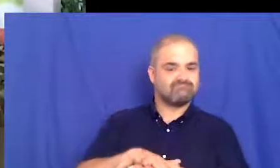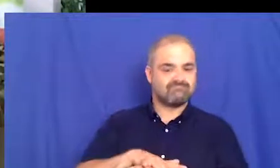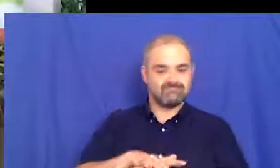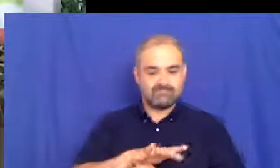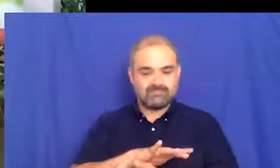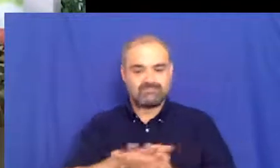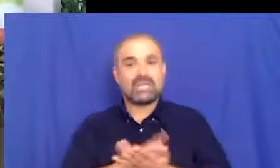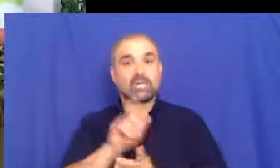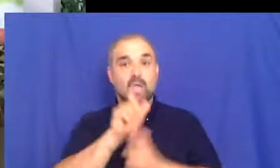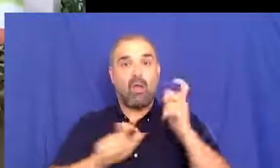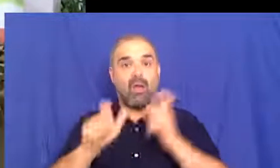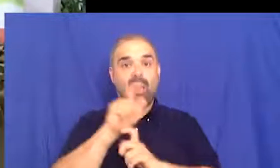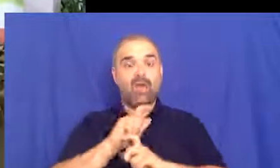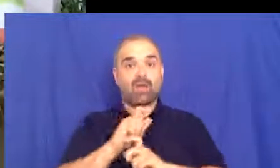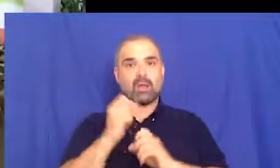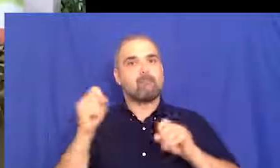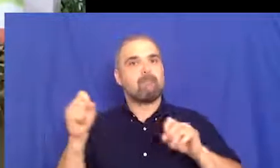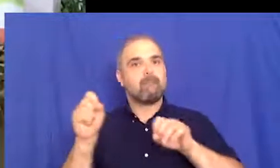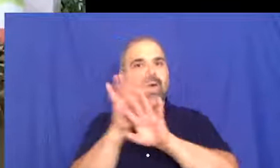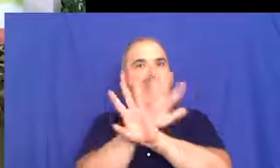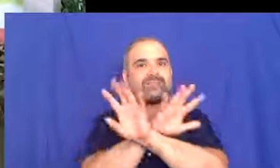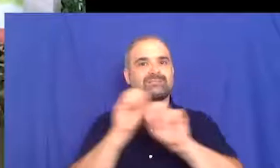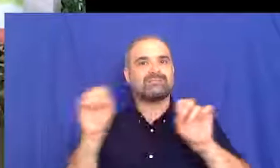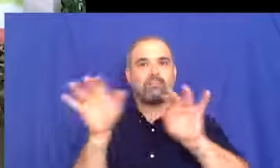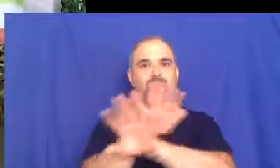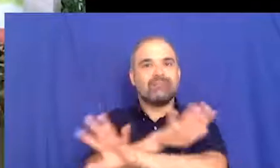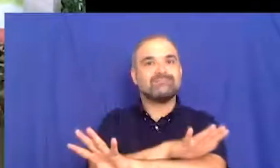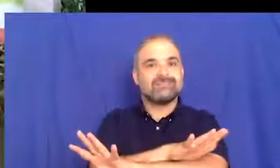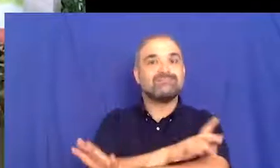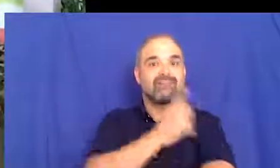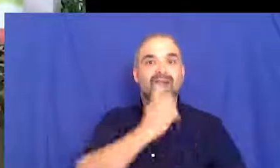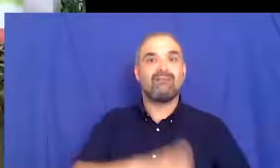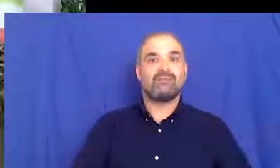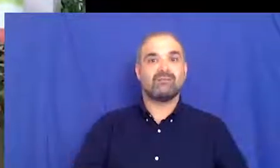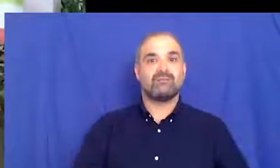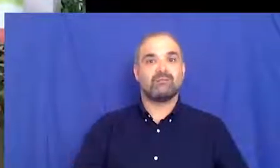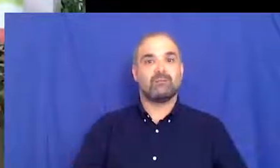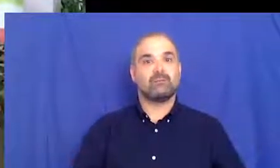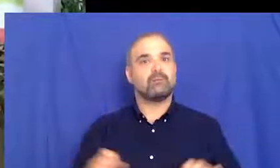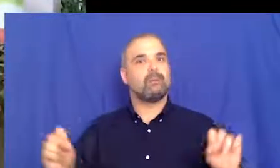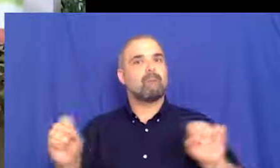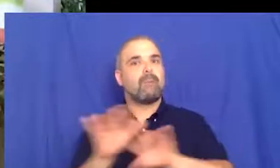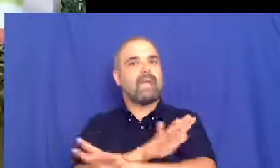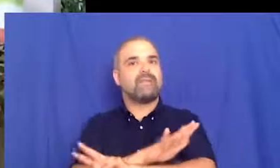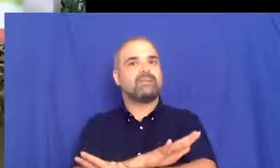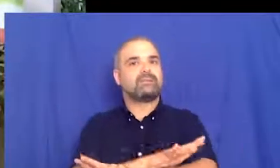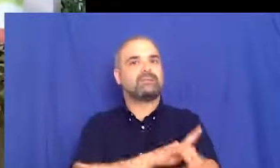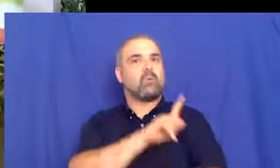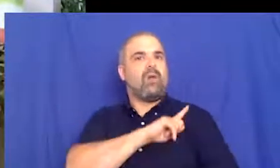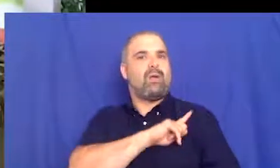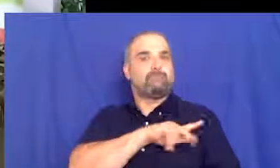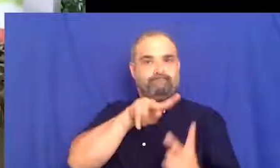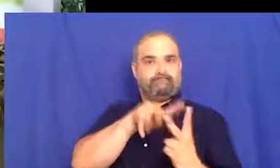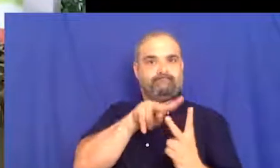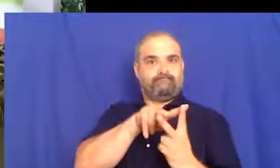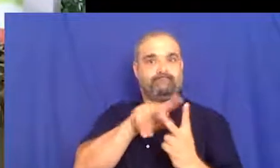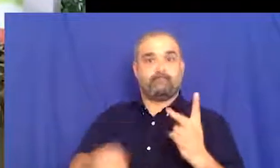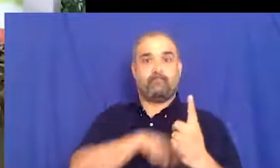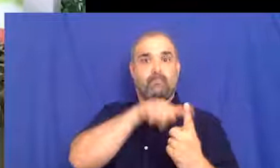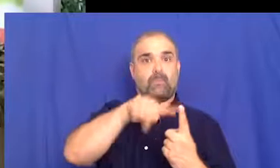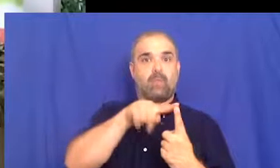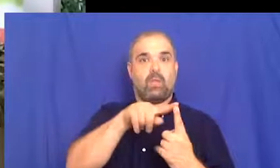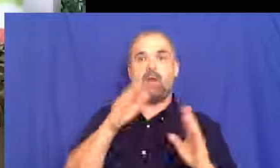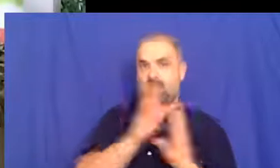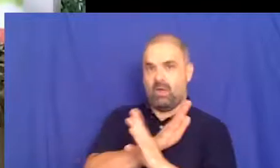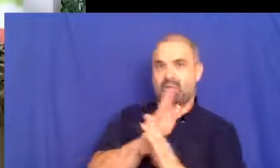this nice pattern that he's got, a nice colour, can actually blend into the environment. Now, they blend in for two different reasons. The first one